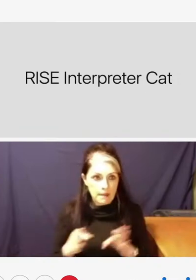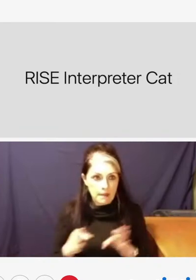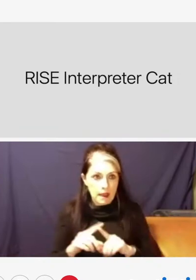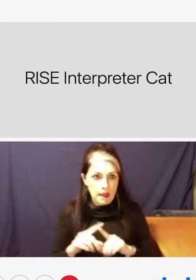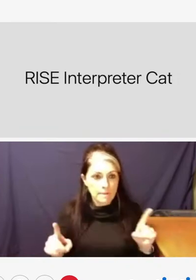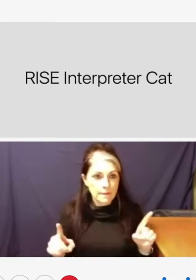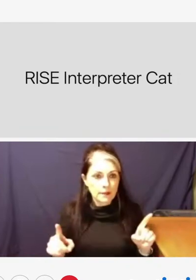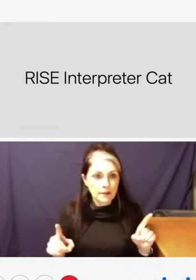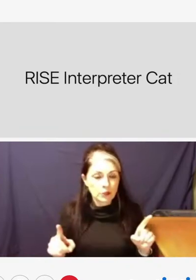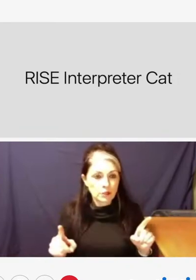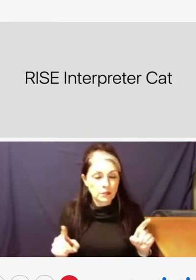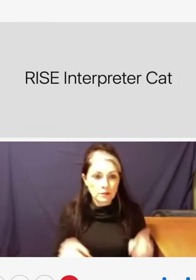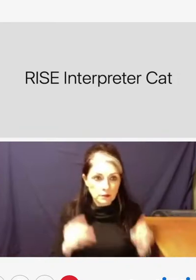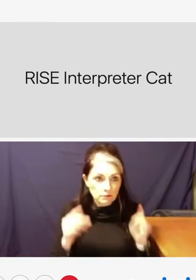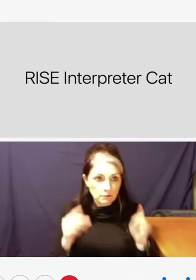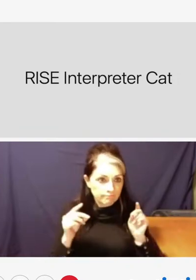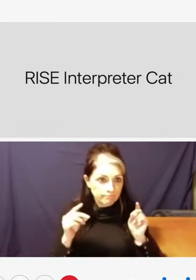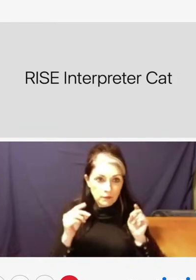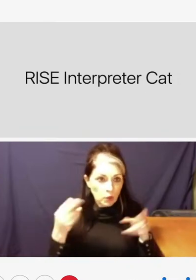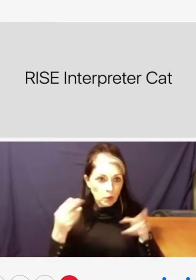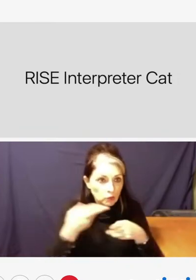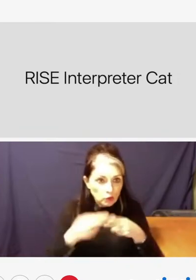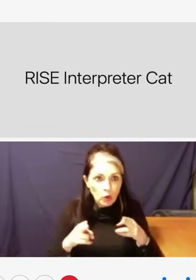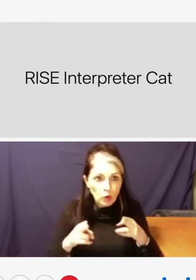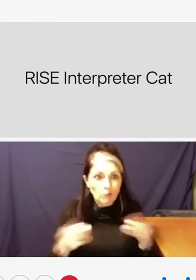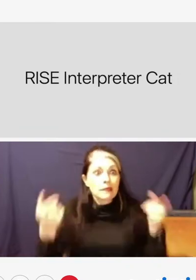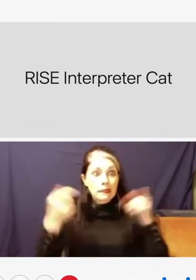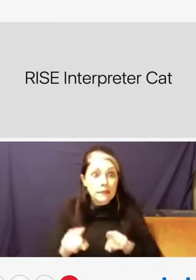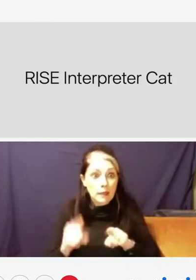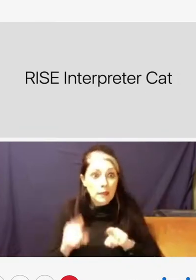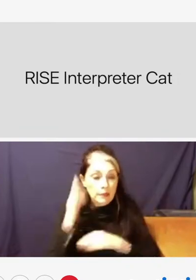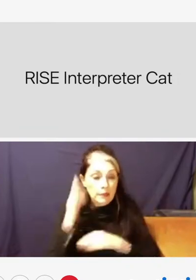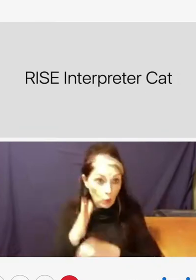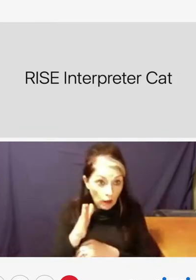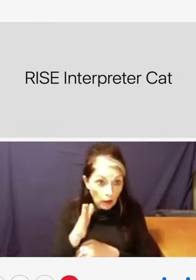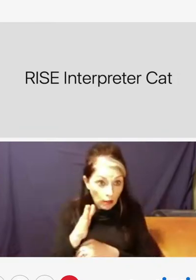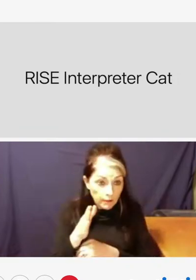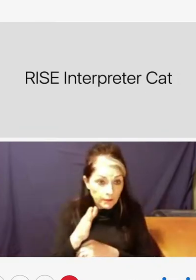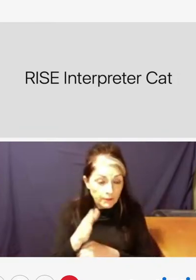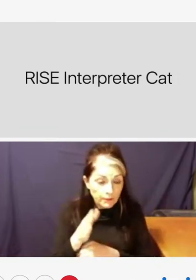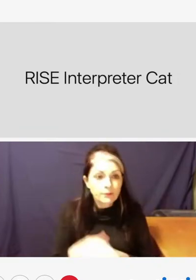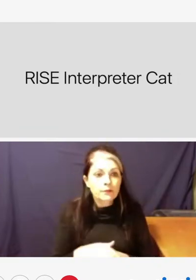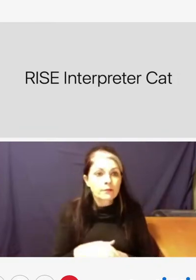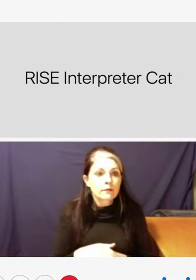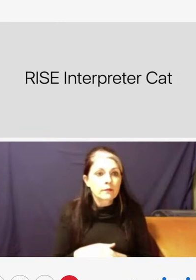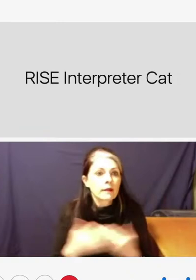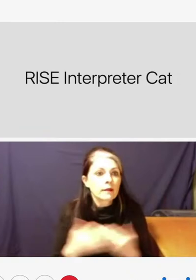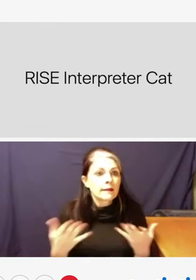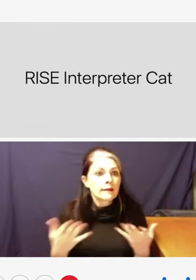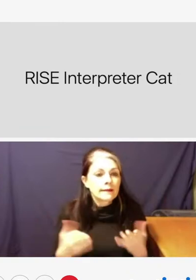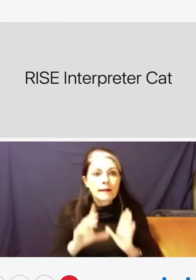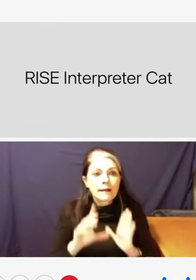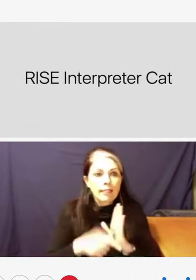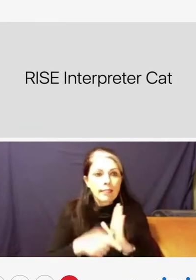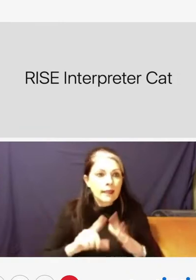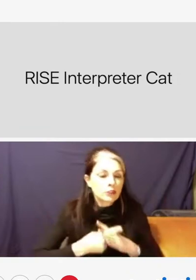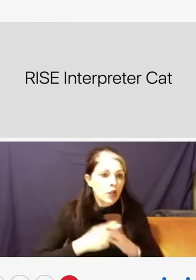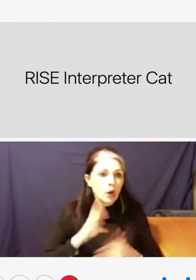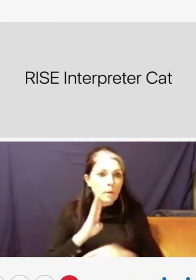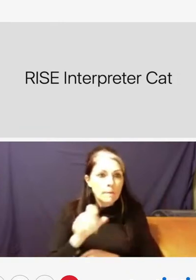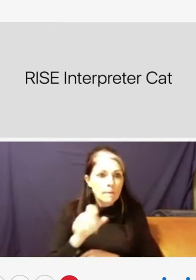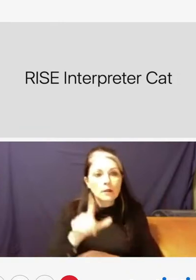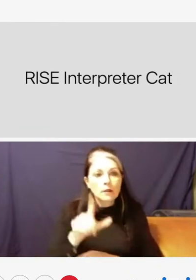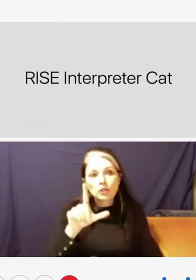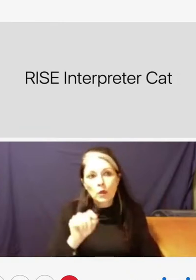coming and and say l and this is what it is late start Bill 2022 23 just